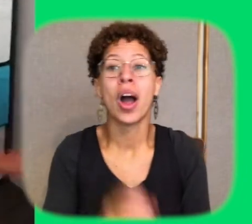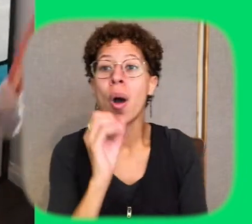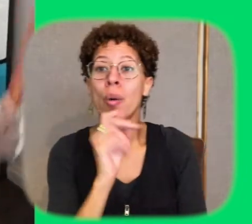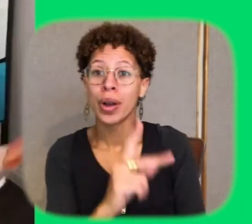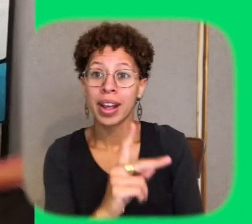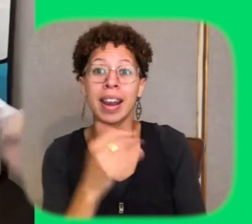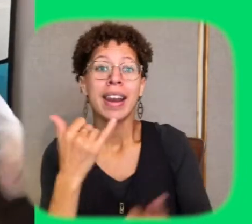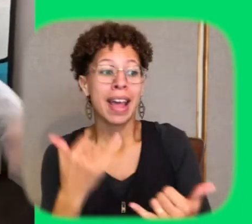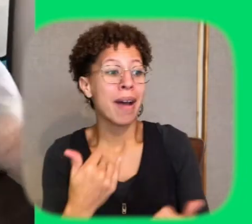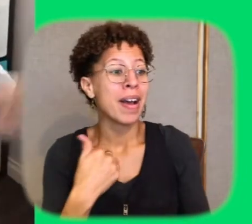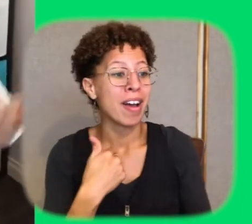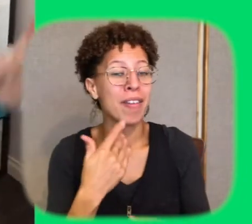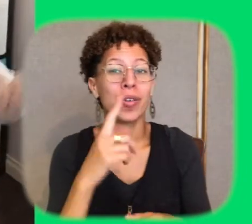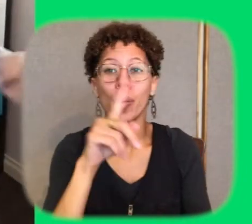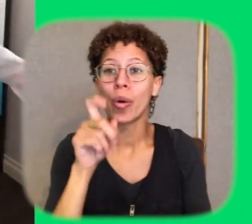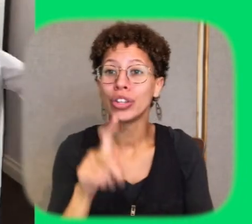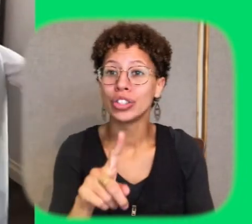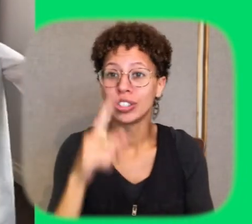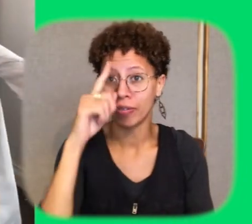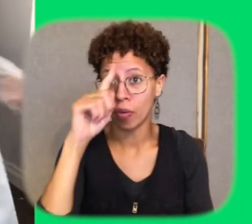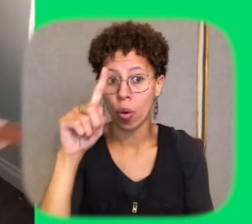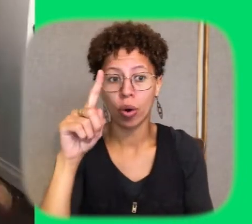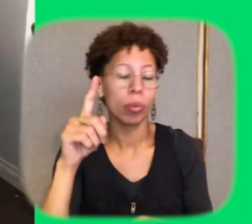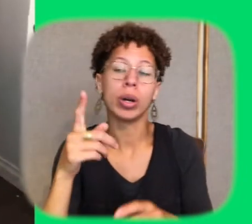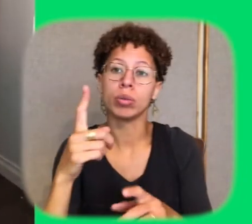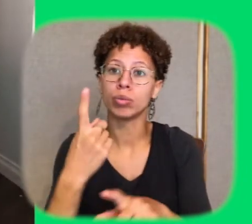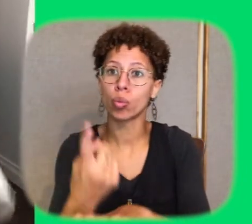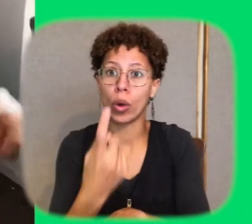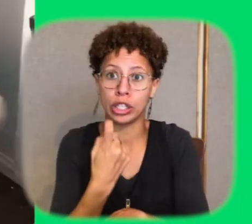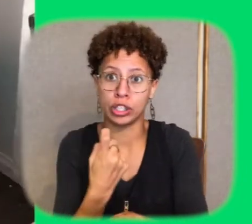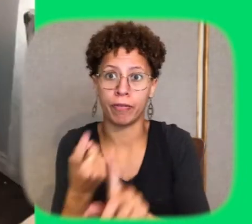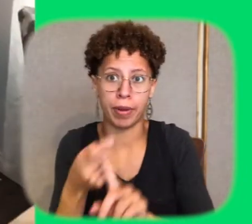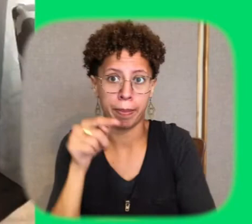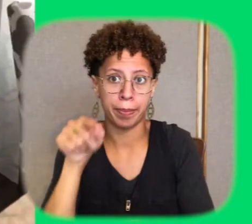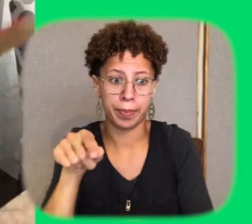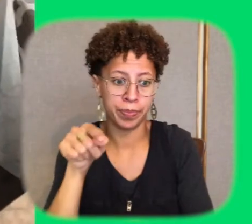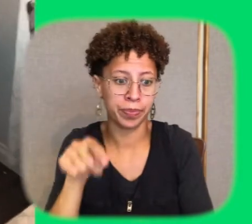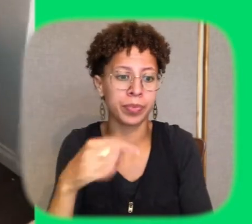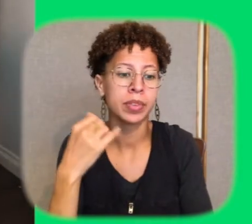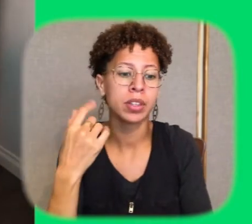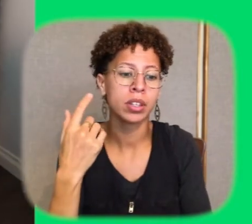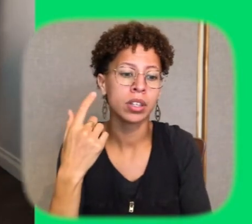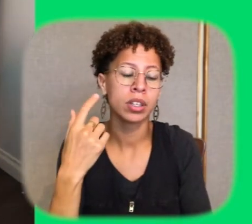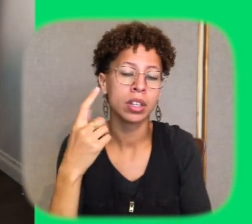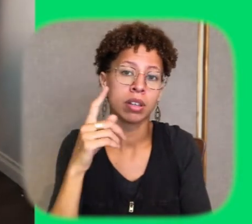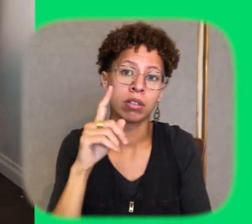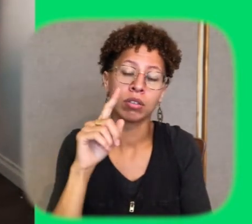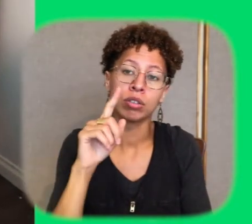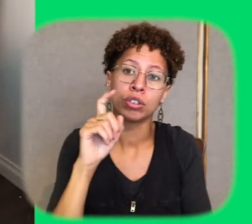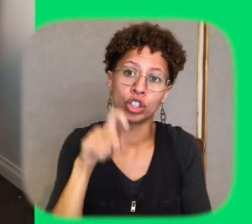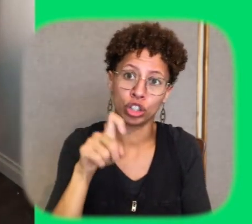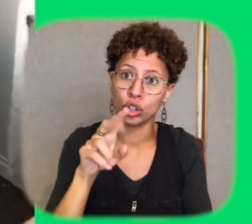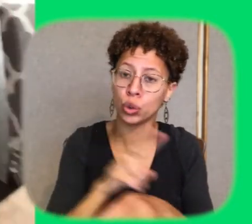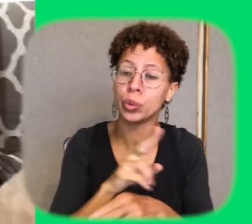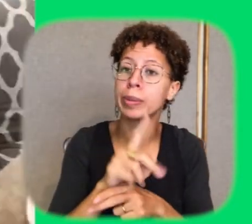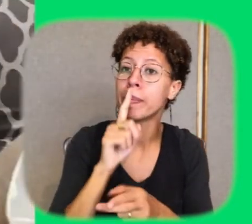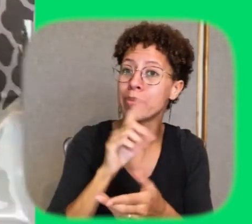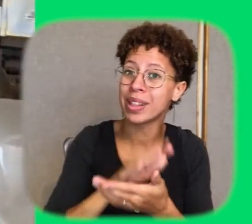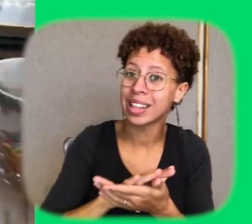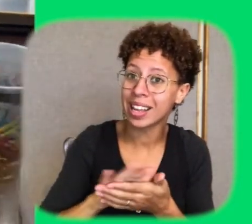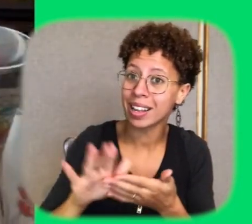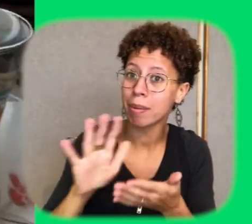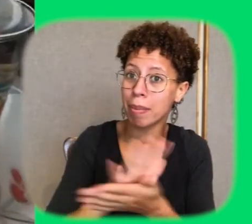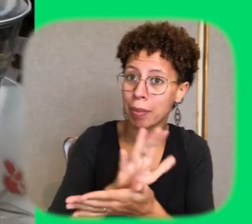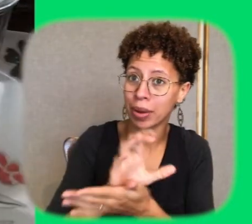have a question from the audience. Does it make a difference if you use just the plain paper clips? Plain paper clips are even better. So if